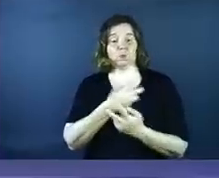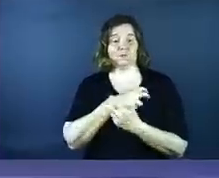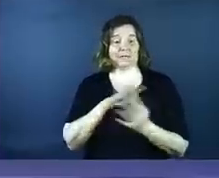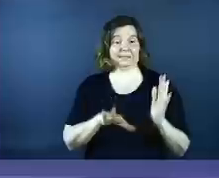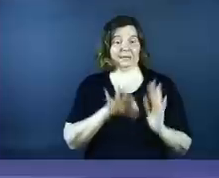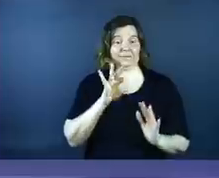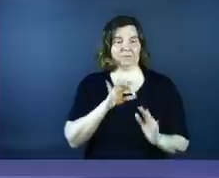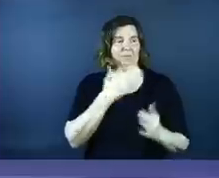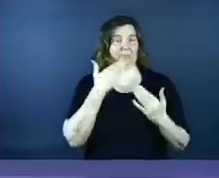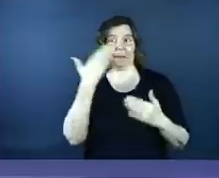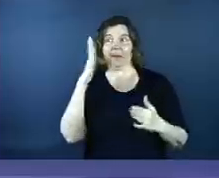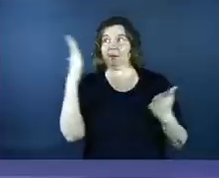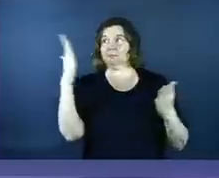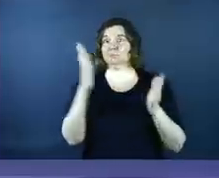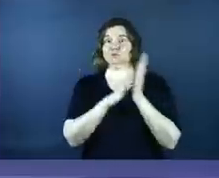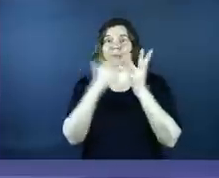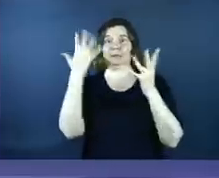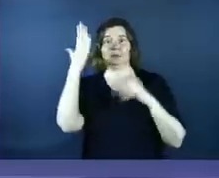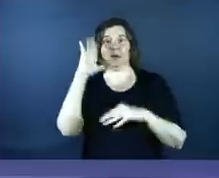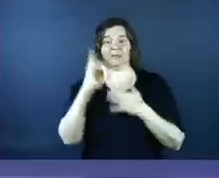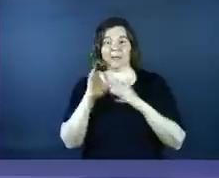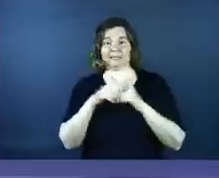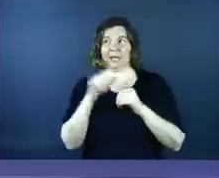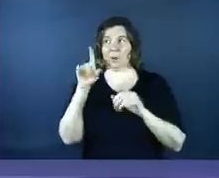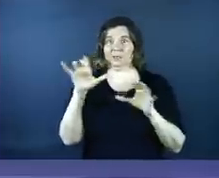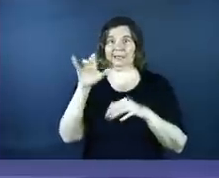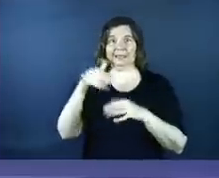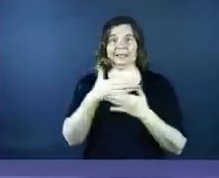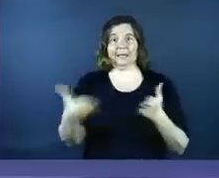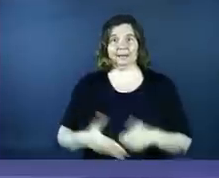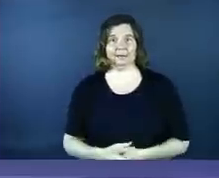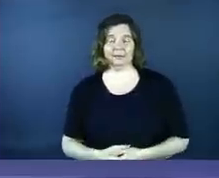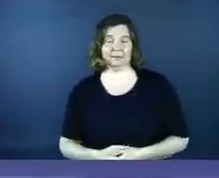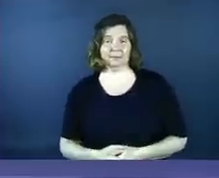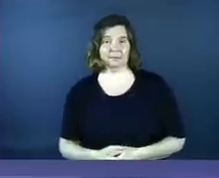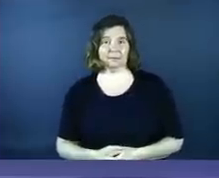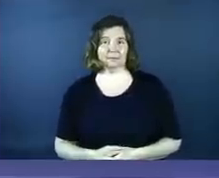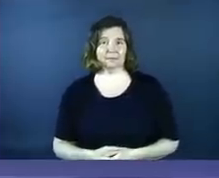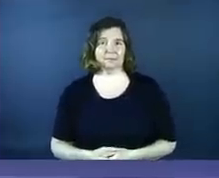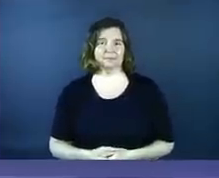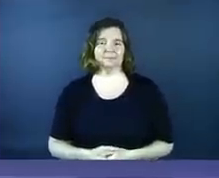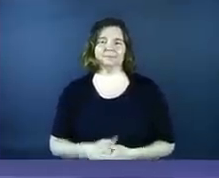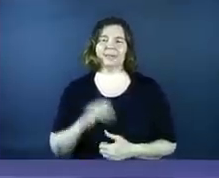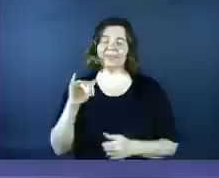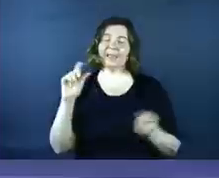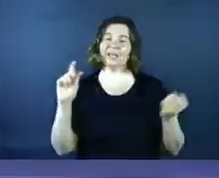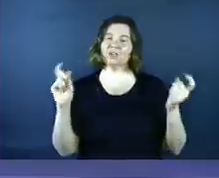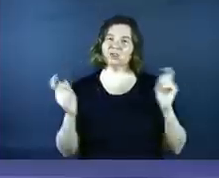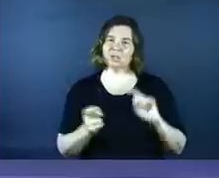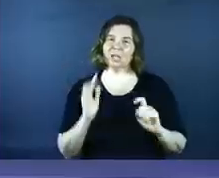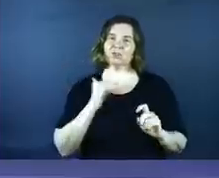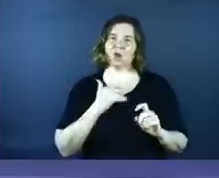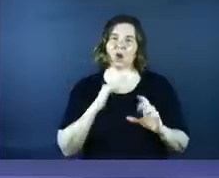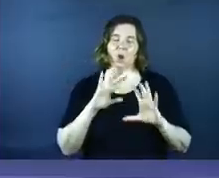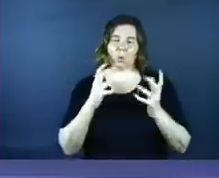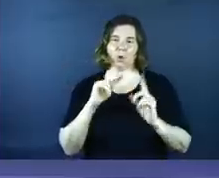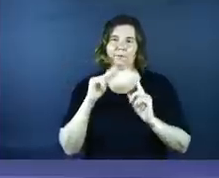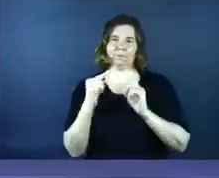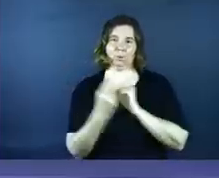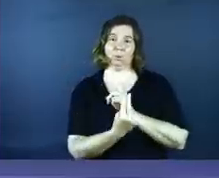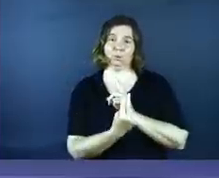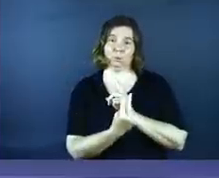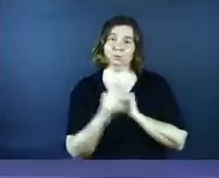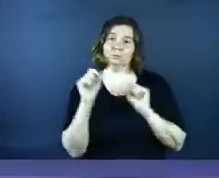discovered. Thank God. Praise God. That's how he did this thing. That can change our worldview.